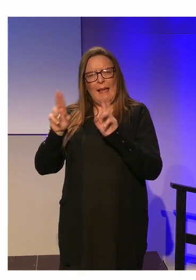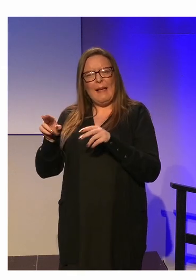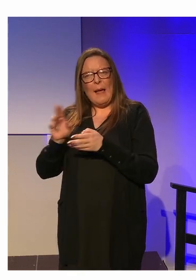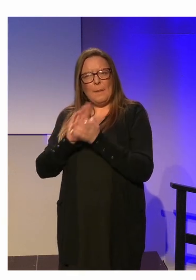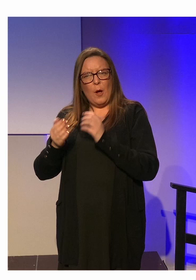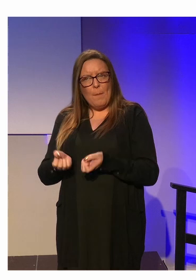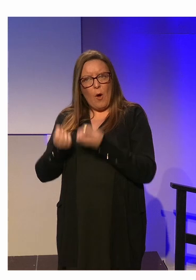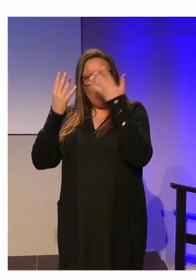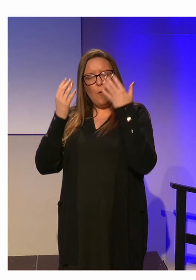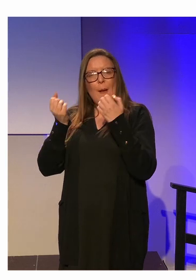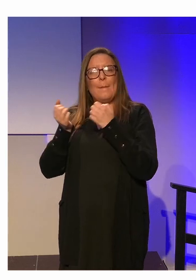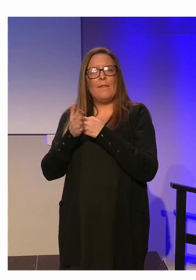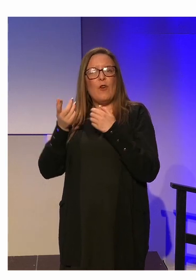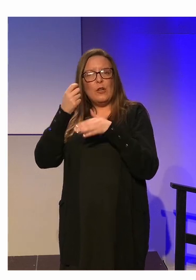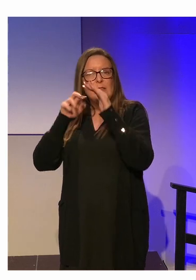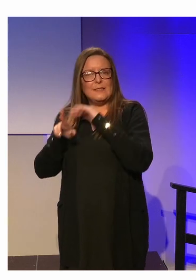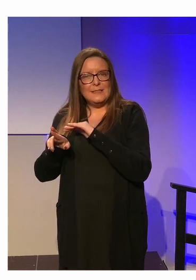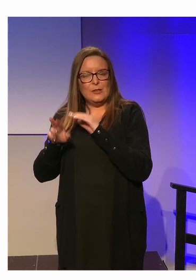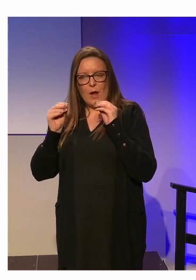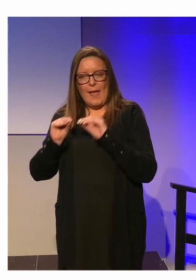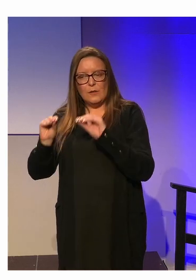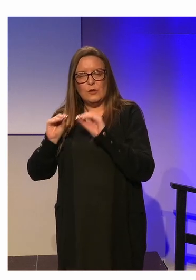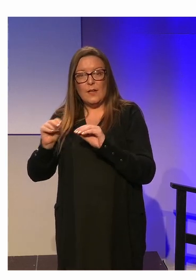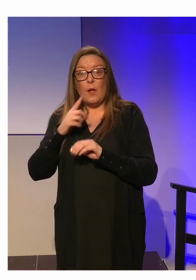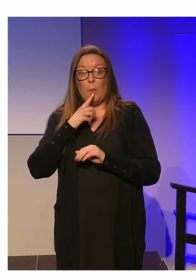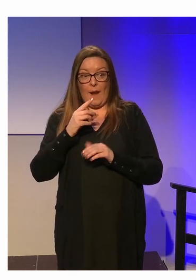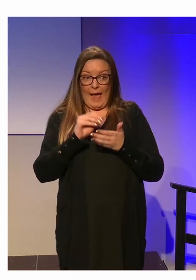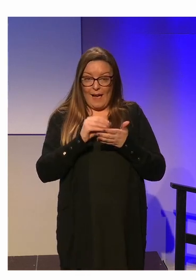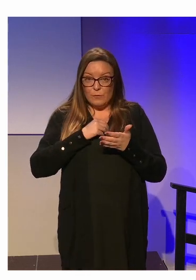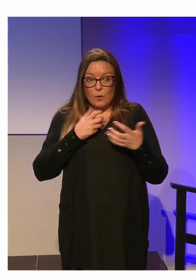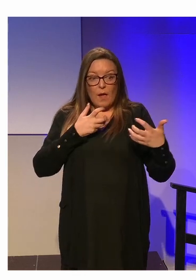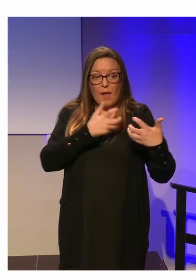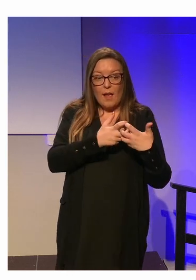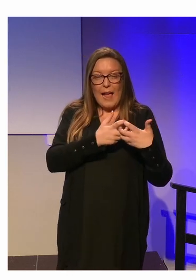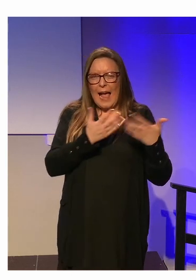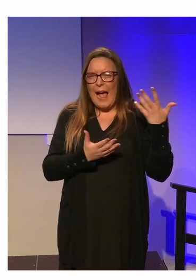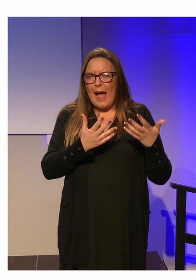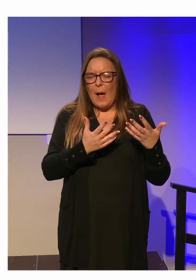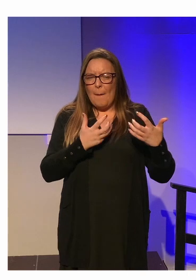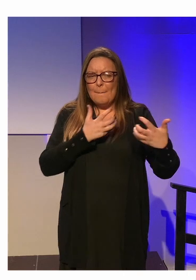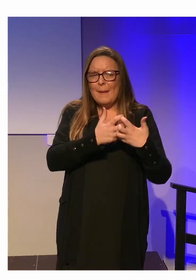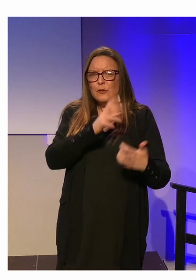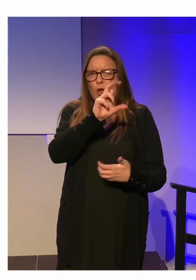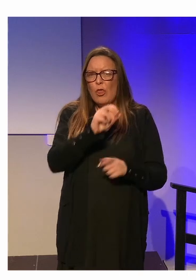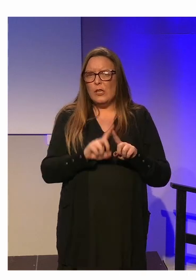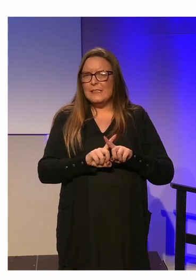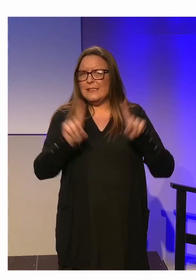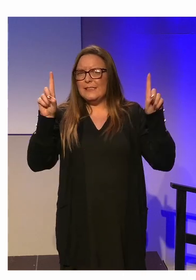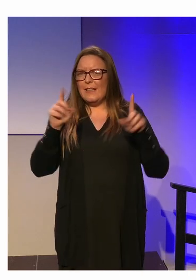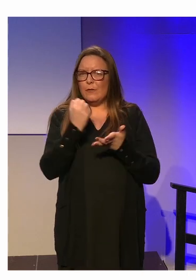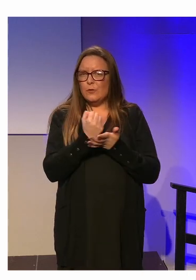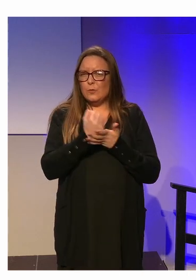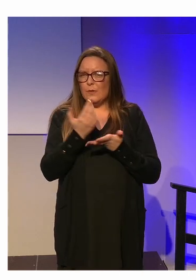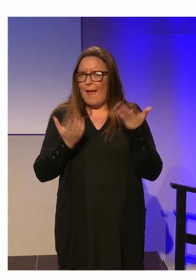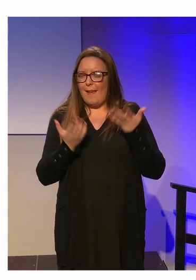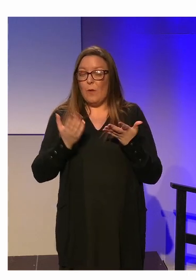have to personalize for 30 different students? How will I do that? And that is what the Universal